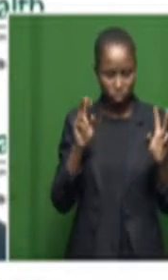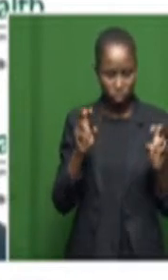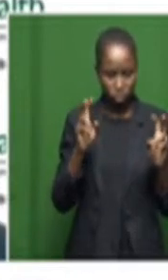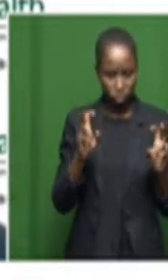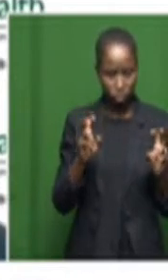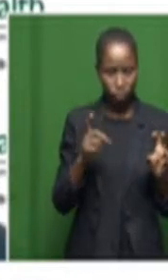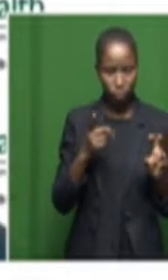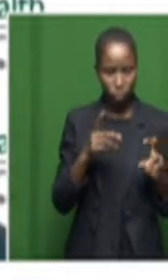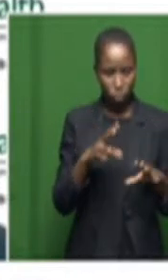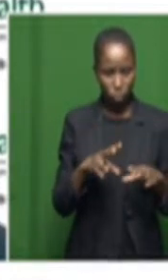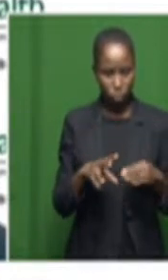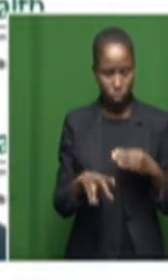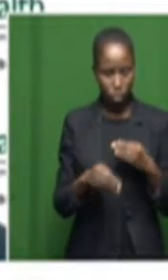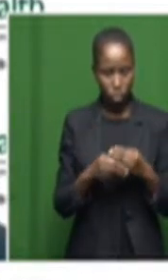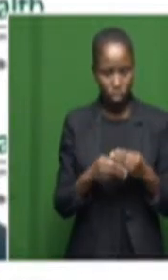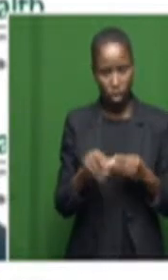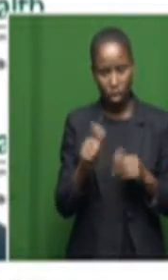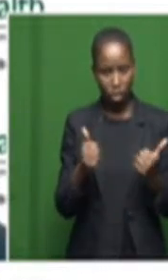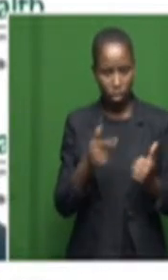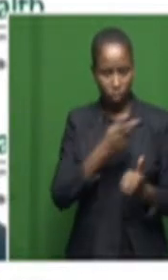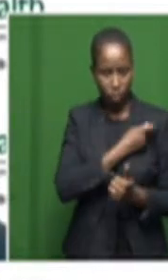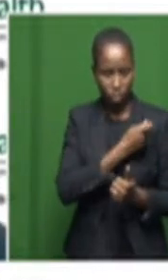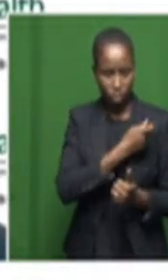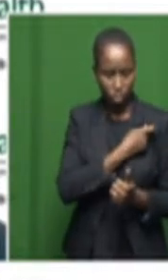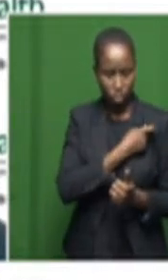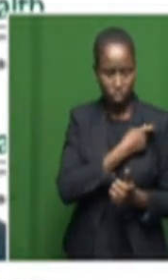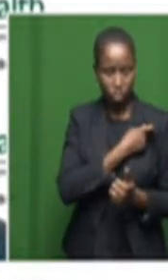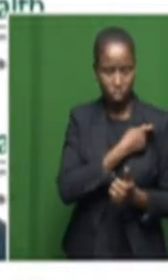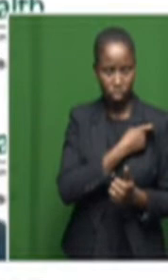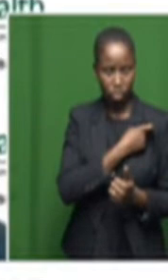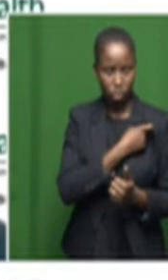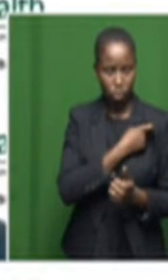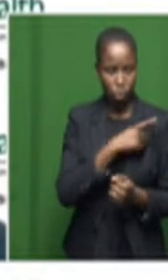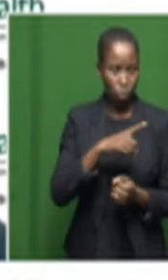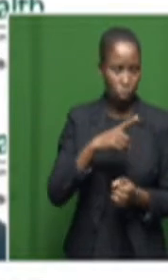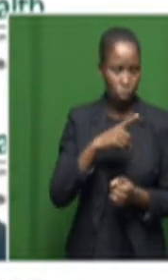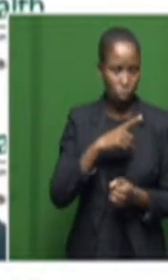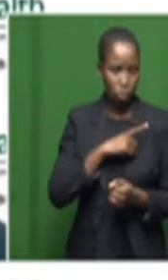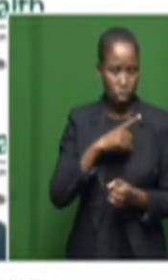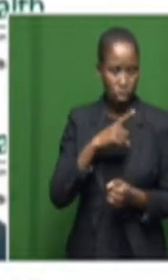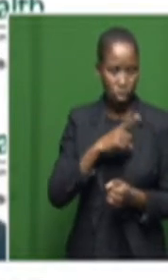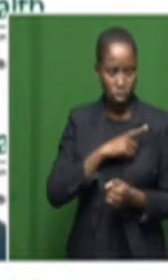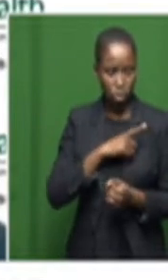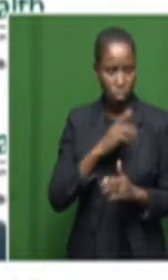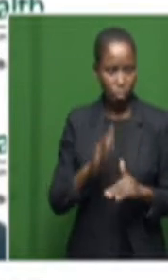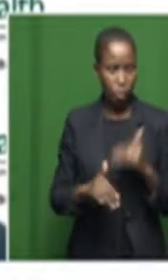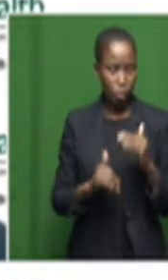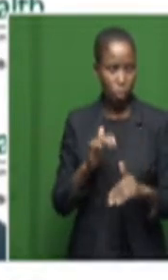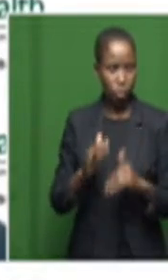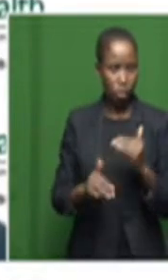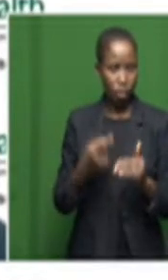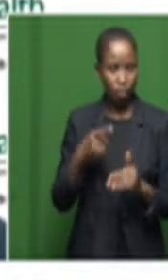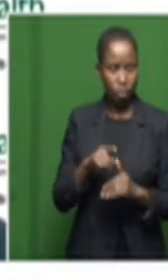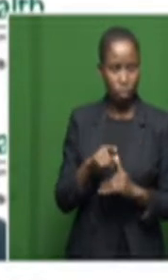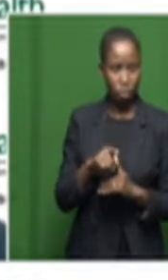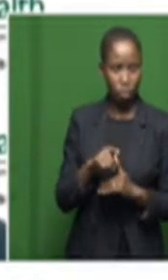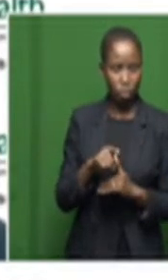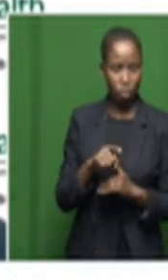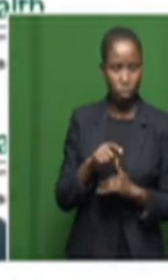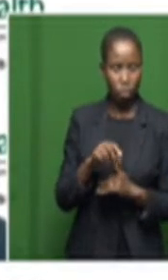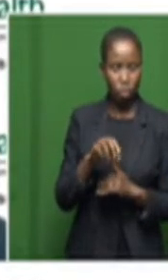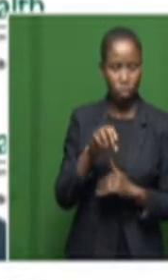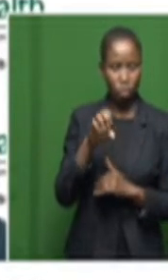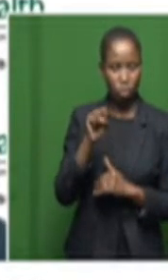the addition of other vaccines as to where the process in terms of the SAPRA. But let me